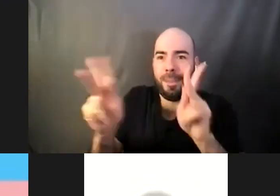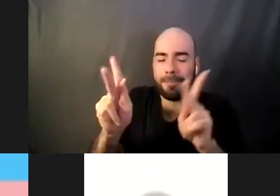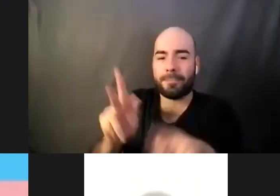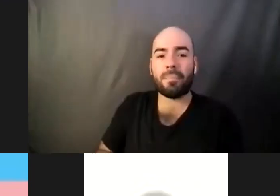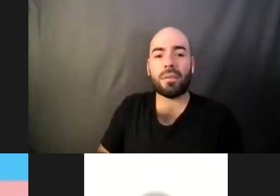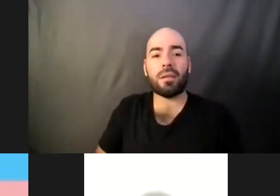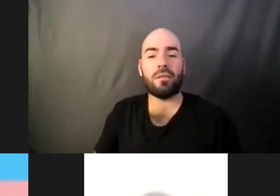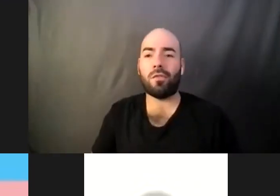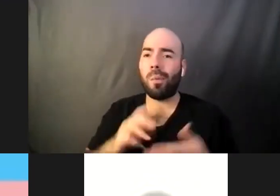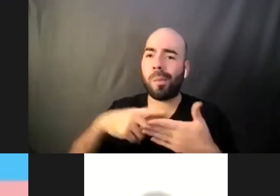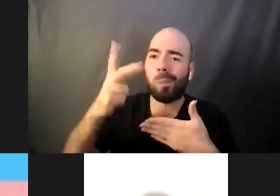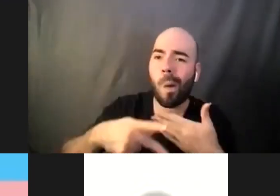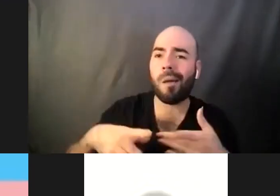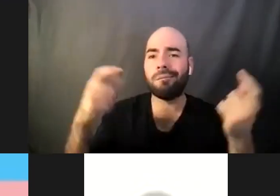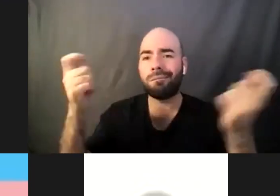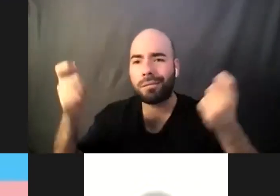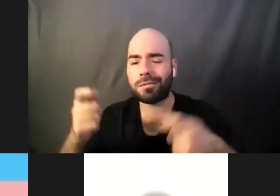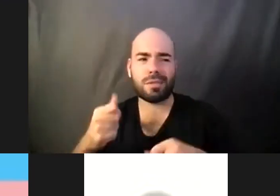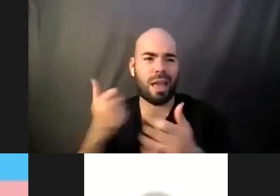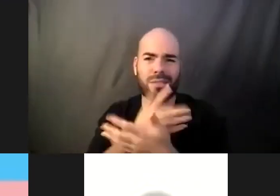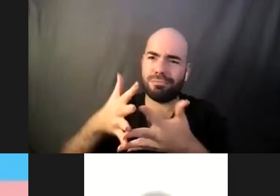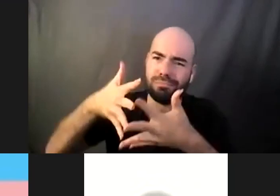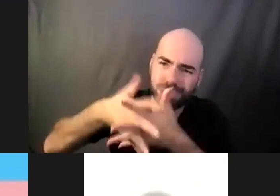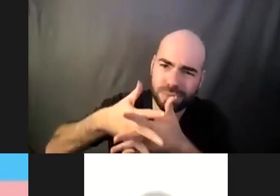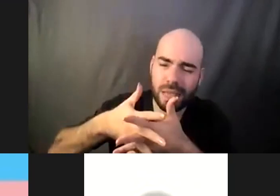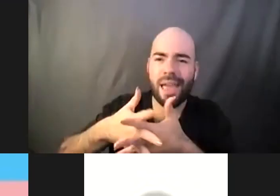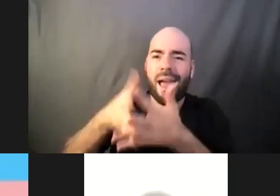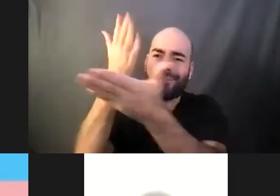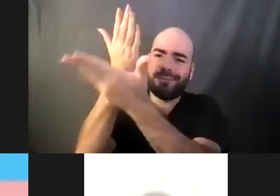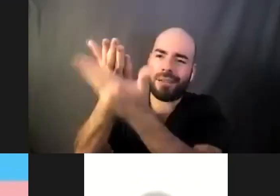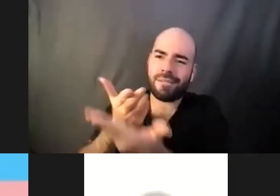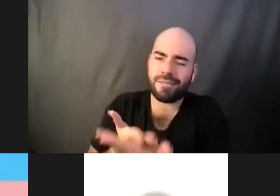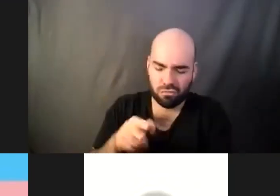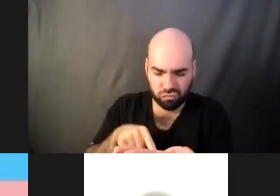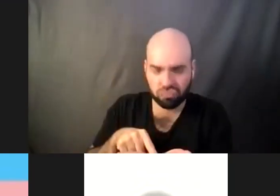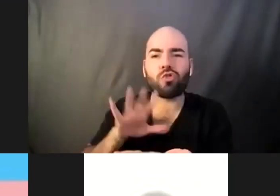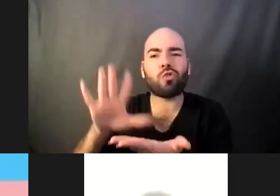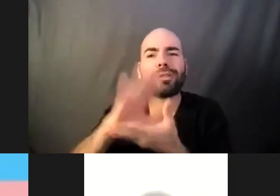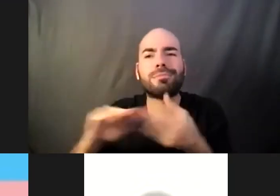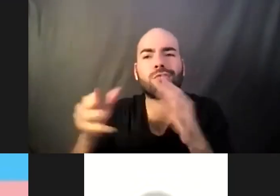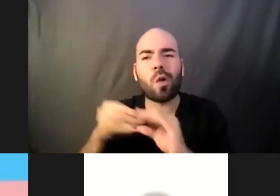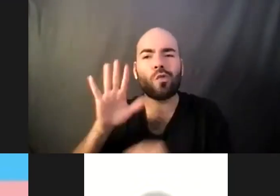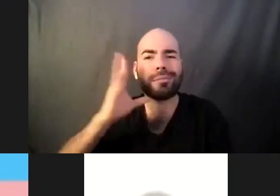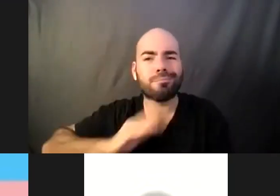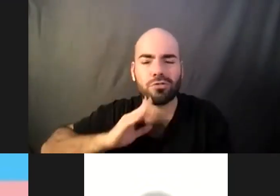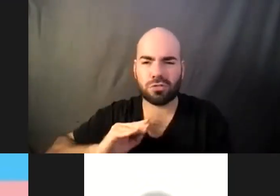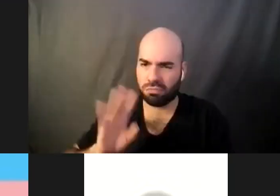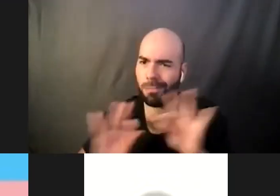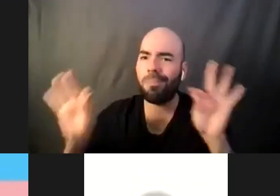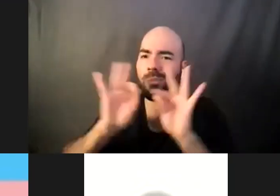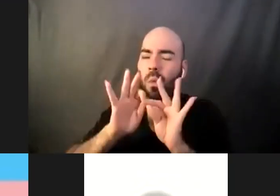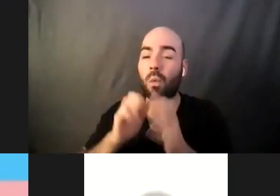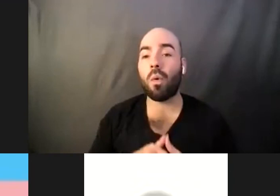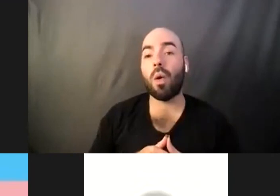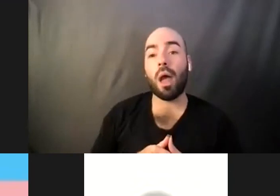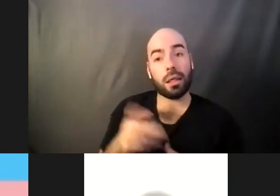festivals and program their stories and validate them in that way. I think that, and even validating us and playing our story, I think